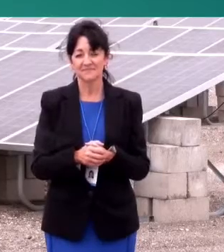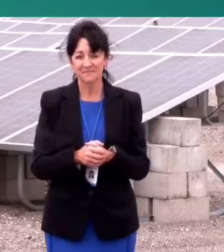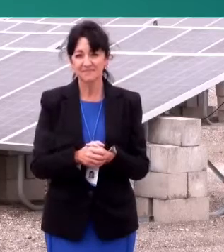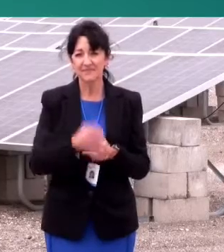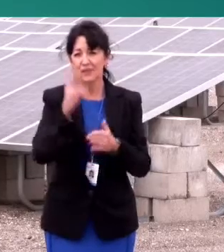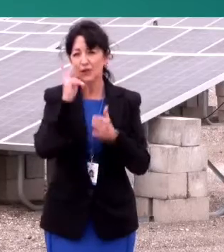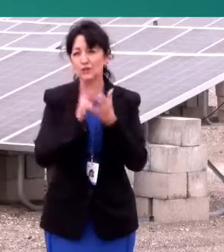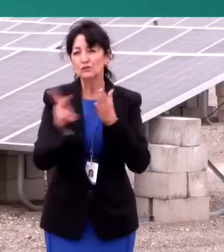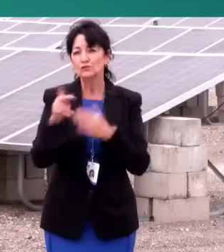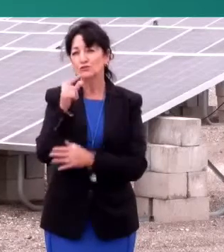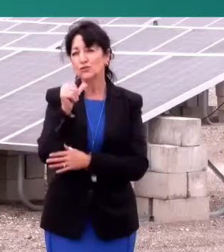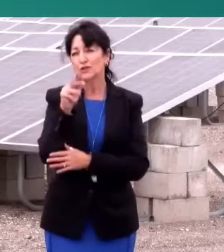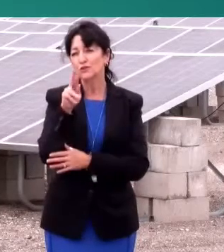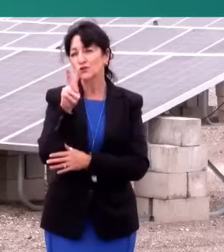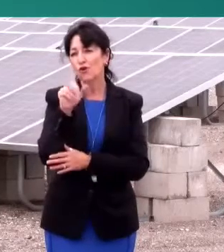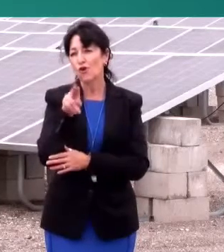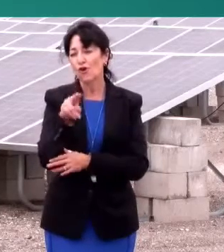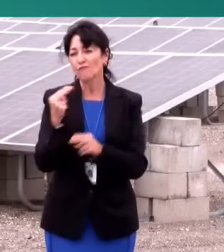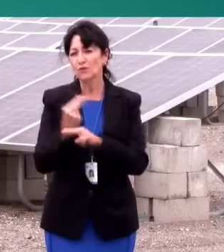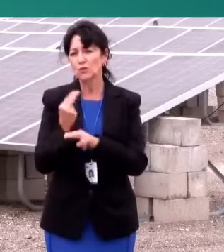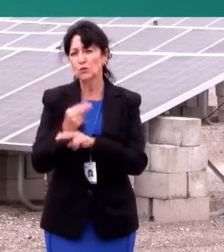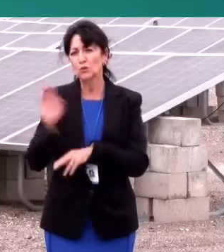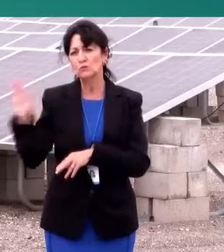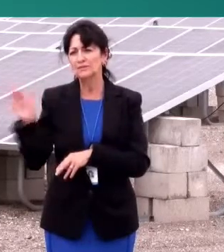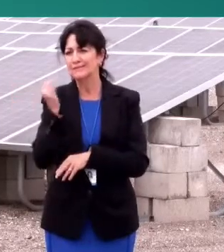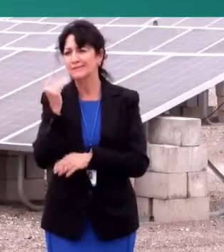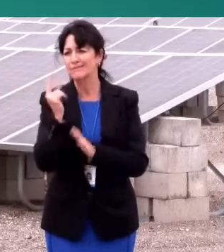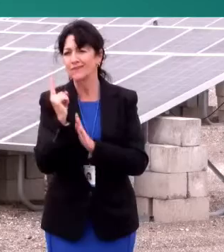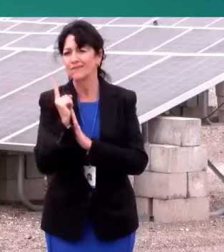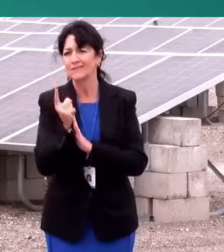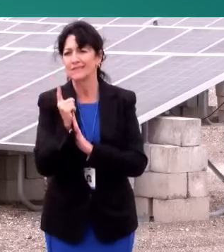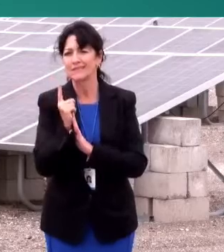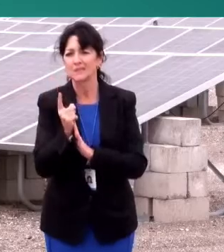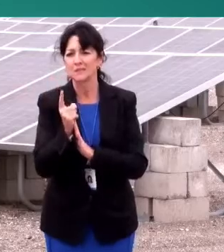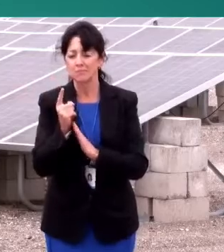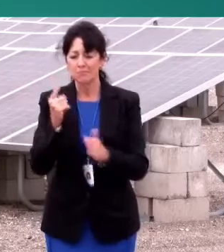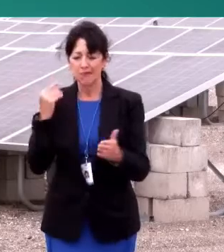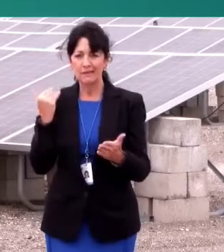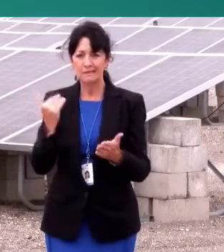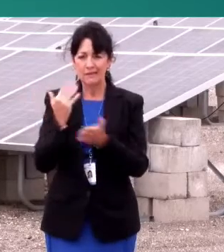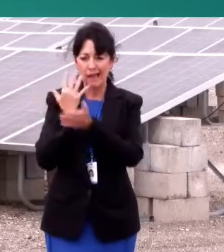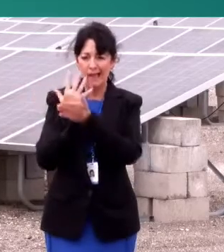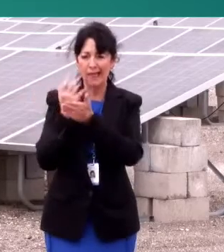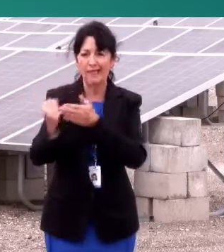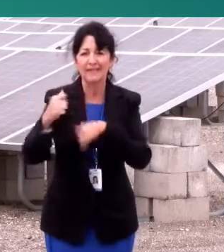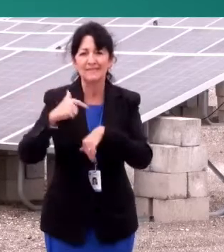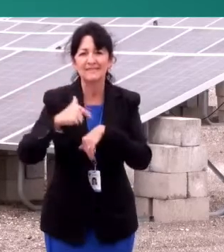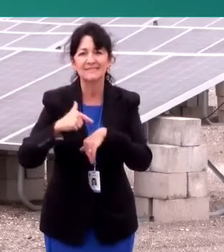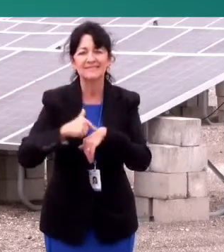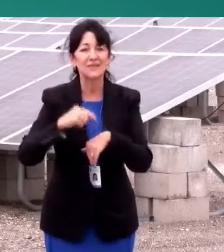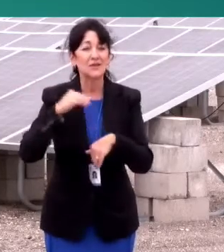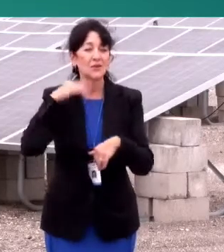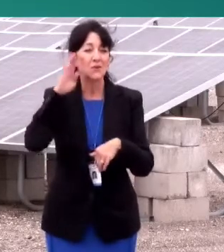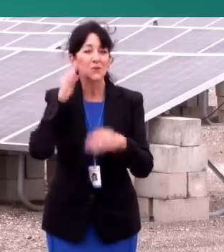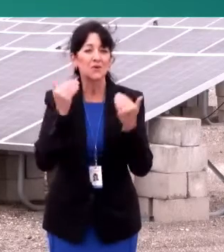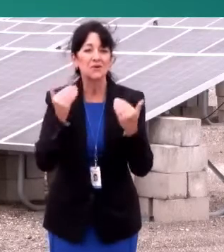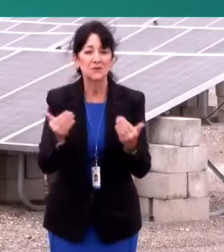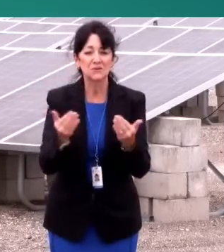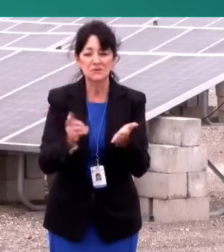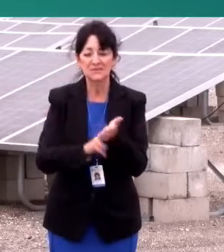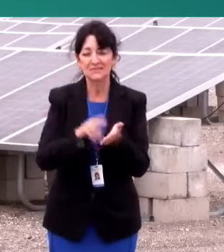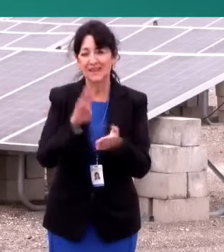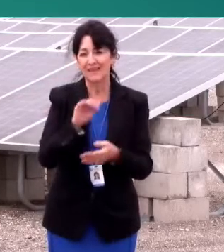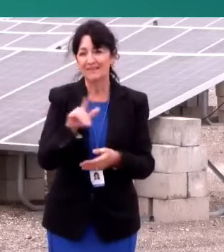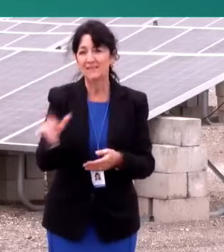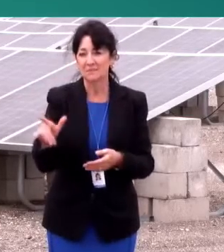Secretary Garvin used his 15 minutes, so I'm up against my departure time. So we're going to have to sign these bills. We've got a couple other folks